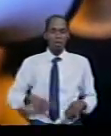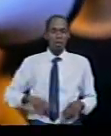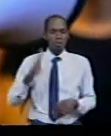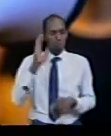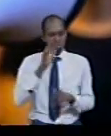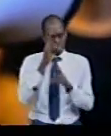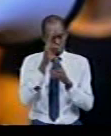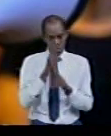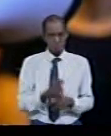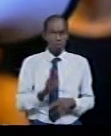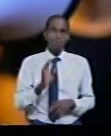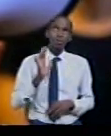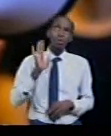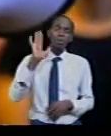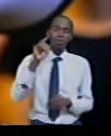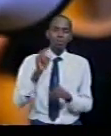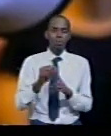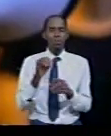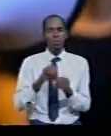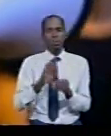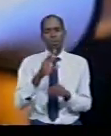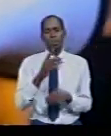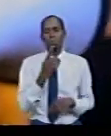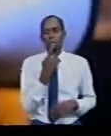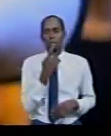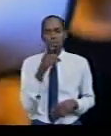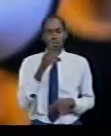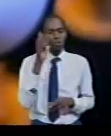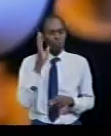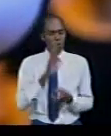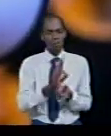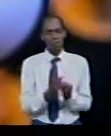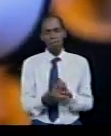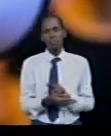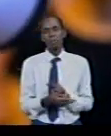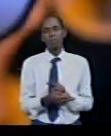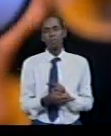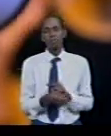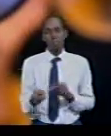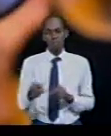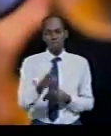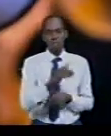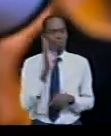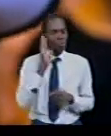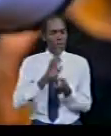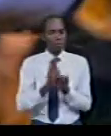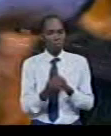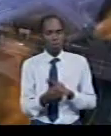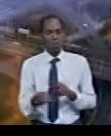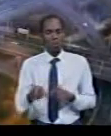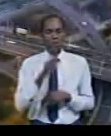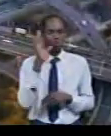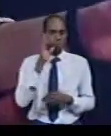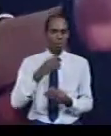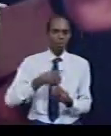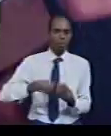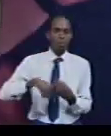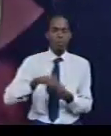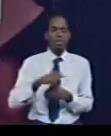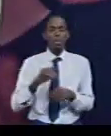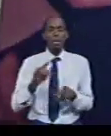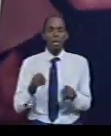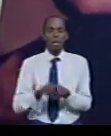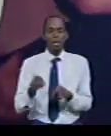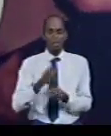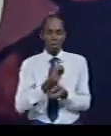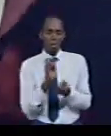word in your mouth. They will repent. They will turn. And as they turn,